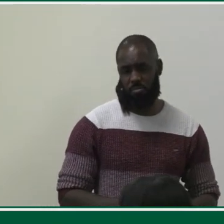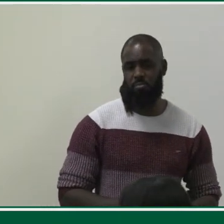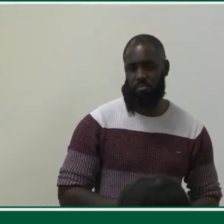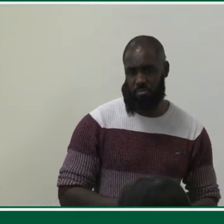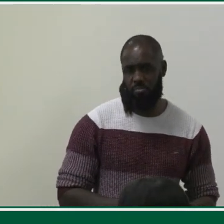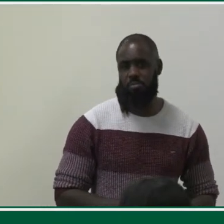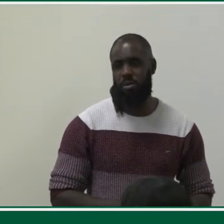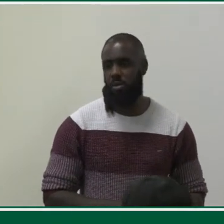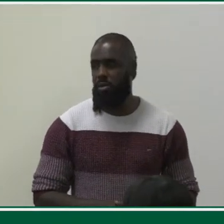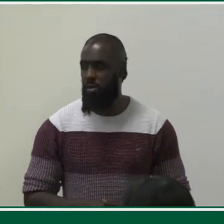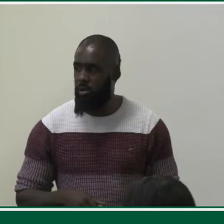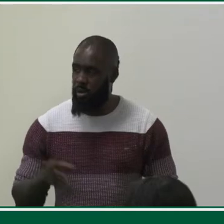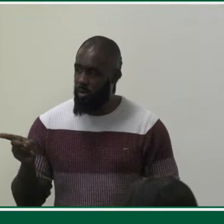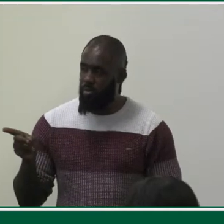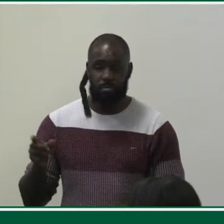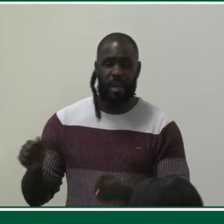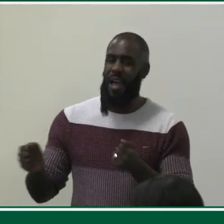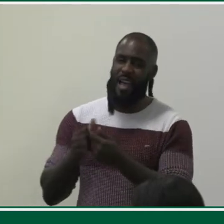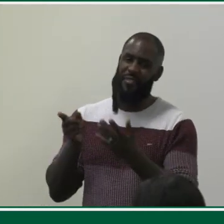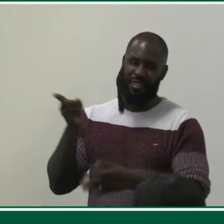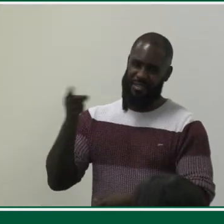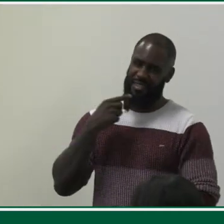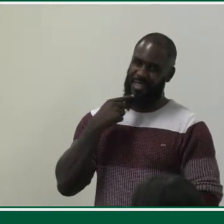Everything that Dr. Masupie just said.